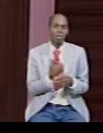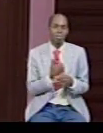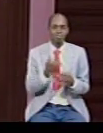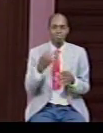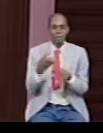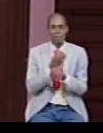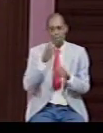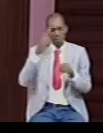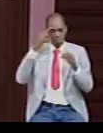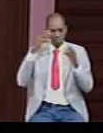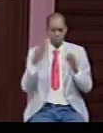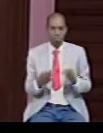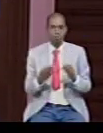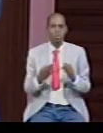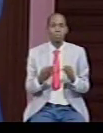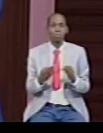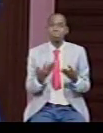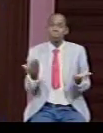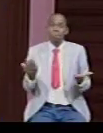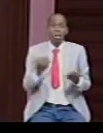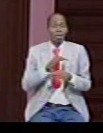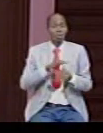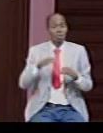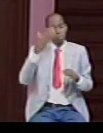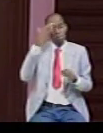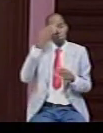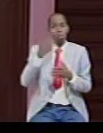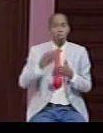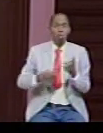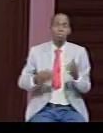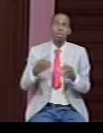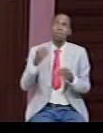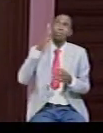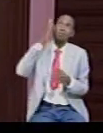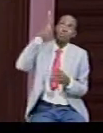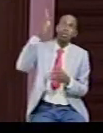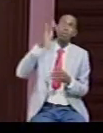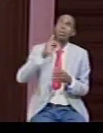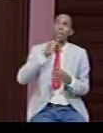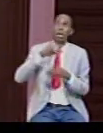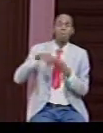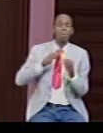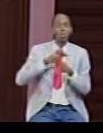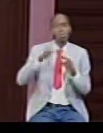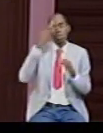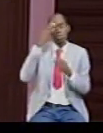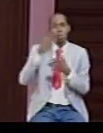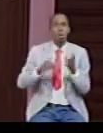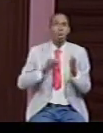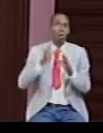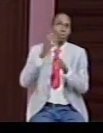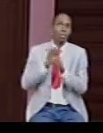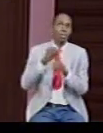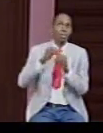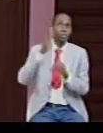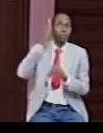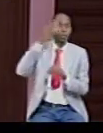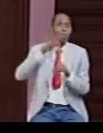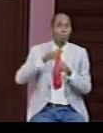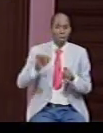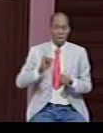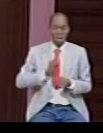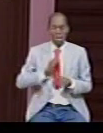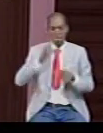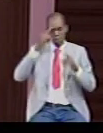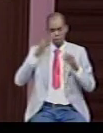firm stand. I don't know what the future holds. I don't know what I'm going to get, but I am going to stay.